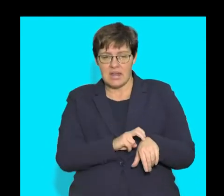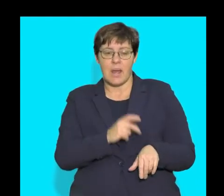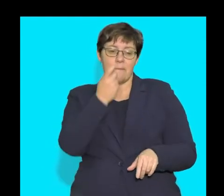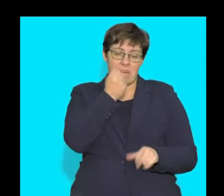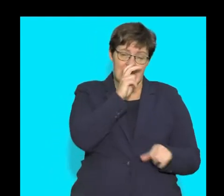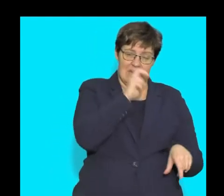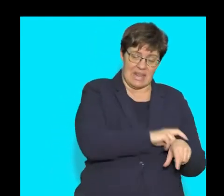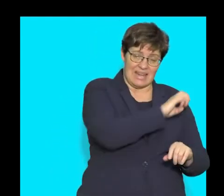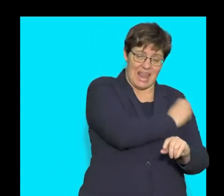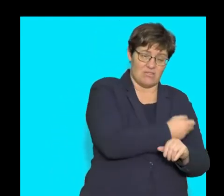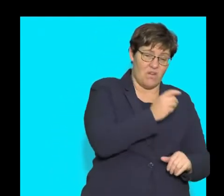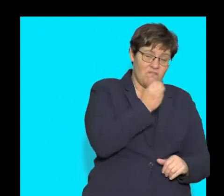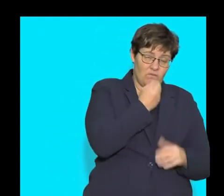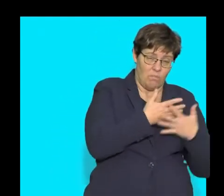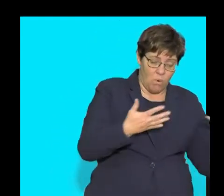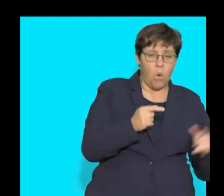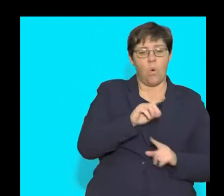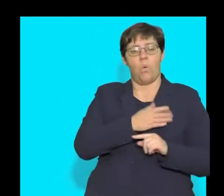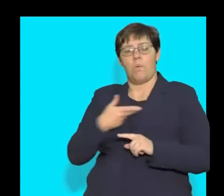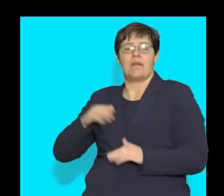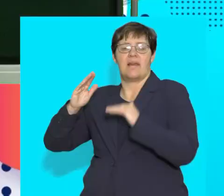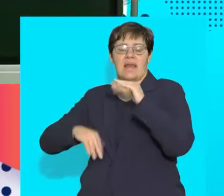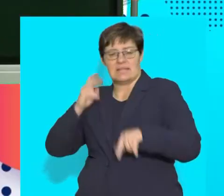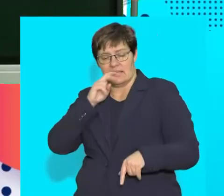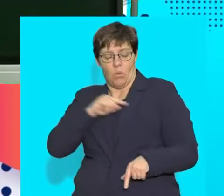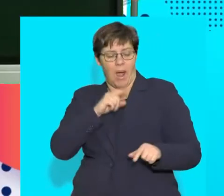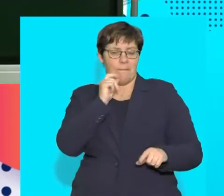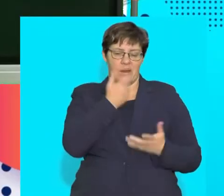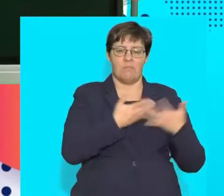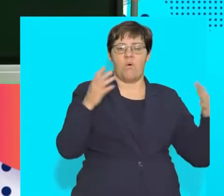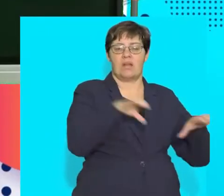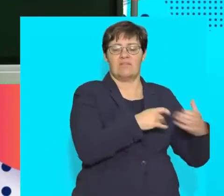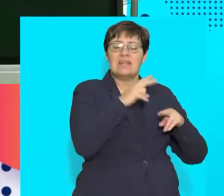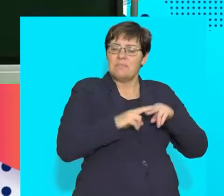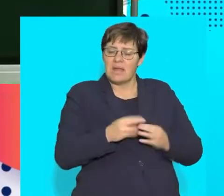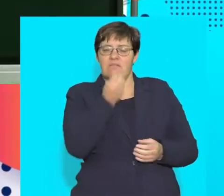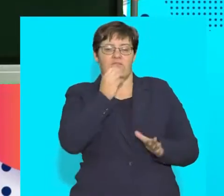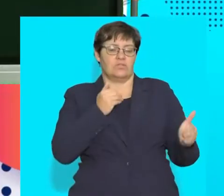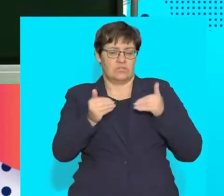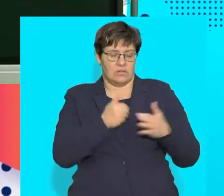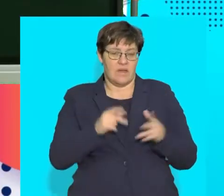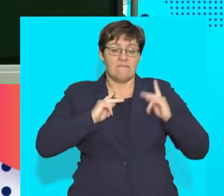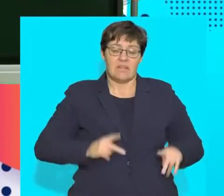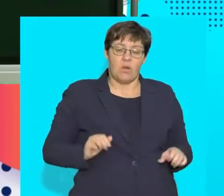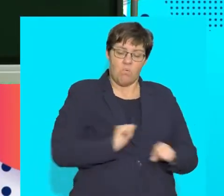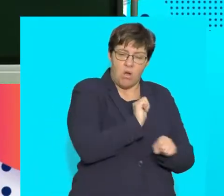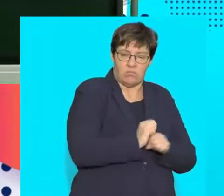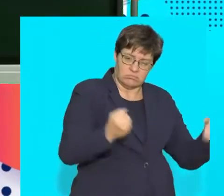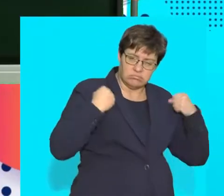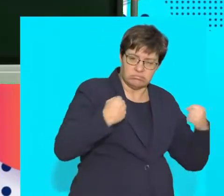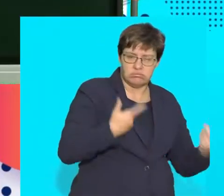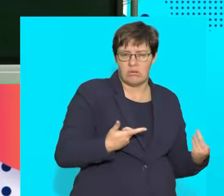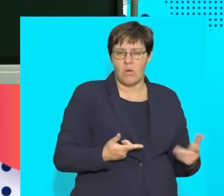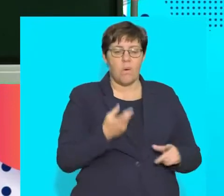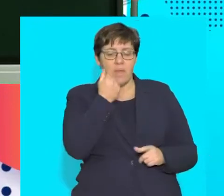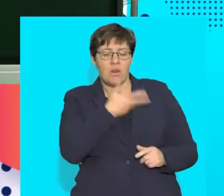women in terms of their physiology becoming active. This might vary depending on their diet. So if you're physically working out, whether